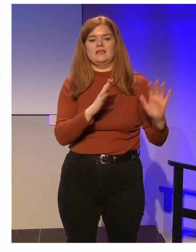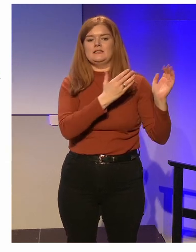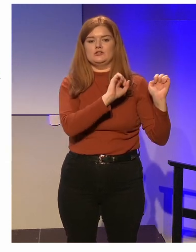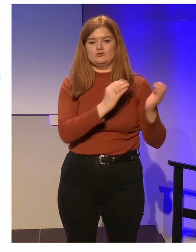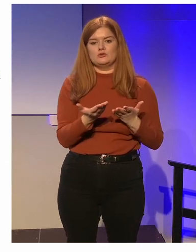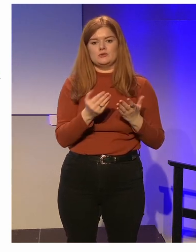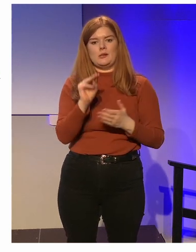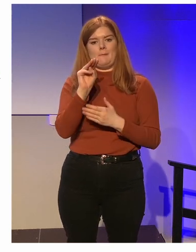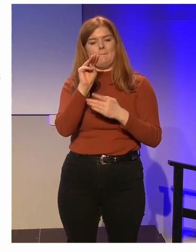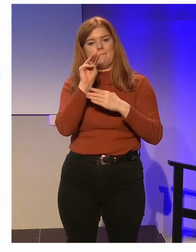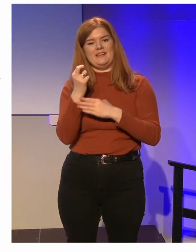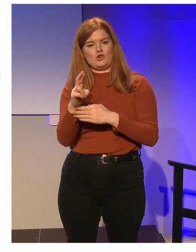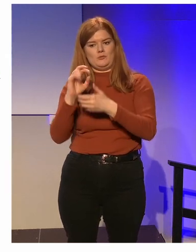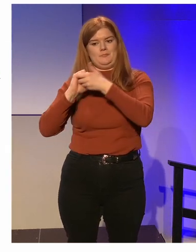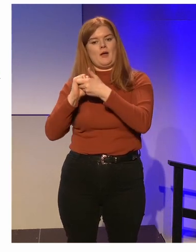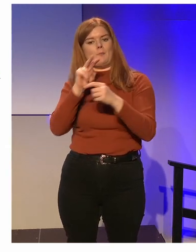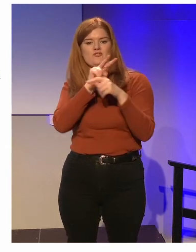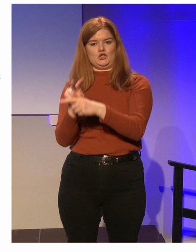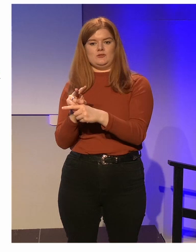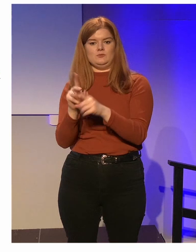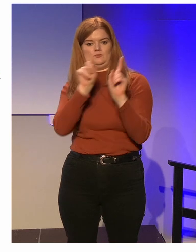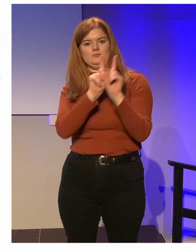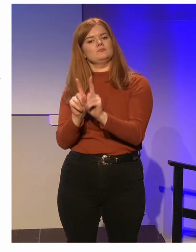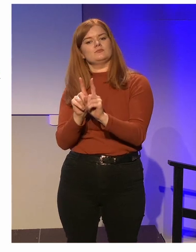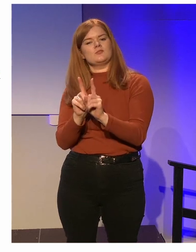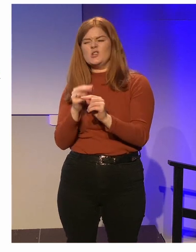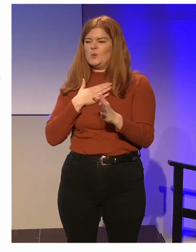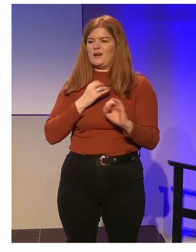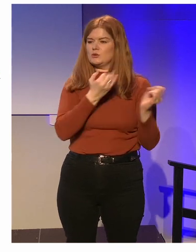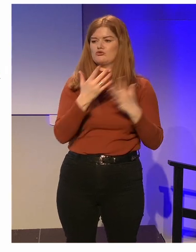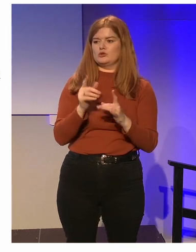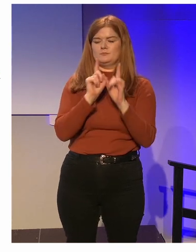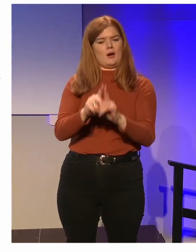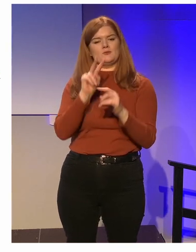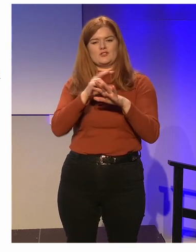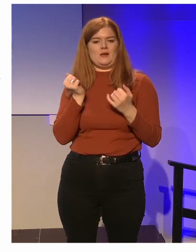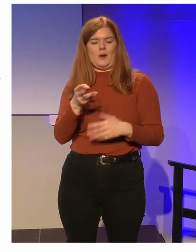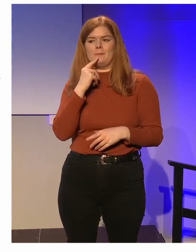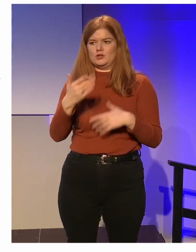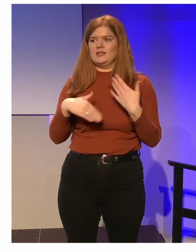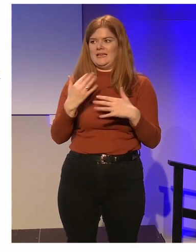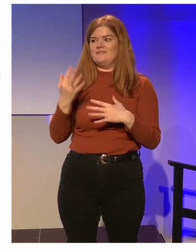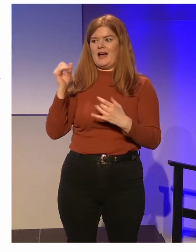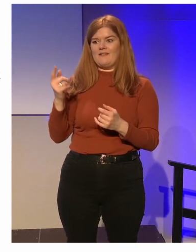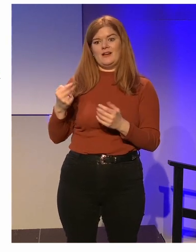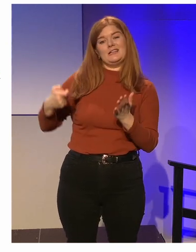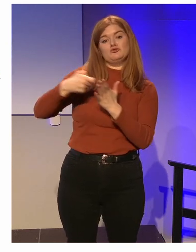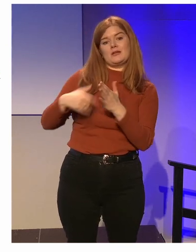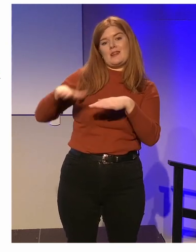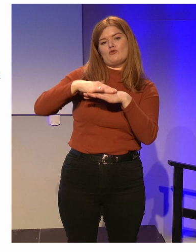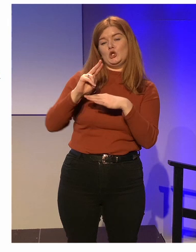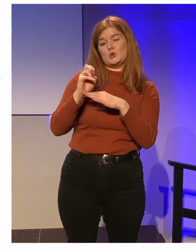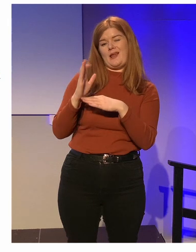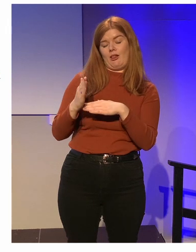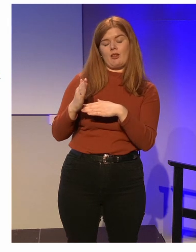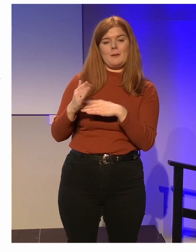introducing peer observations. So we wanted to introduce peer observations anyway, but then having the lens of UDL